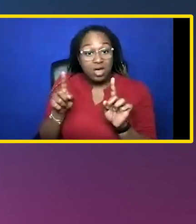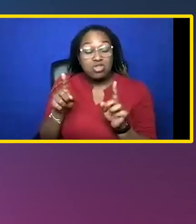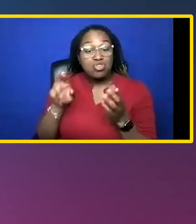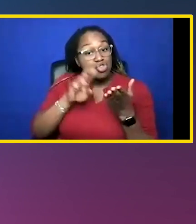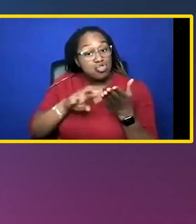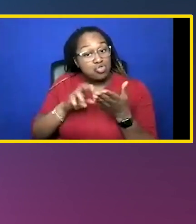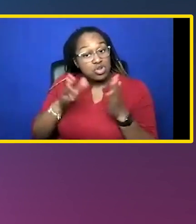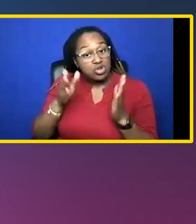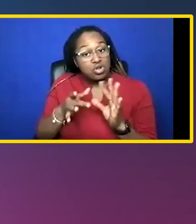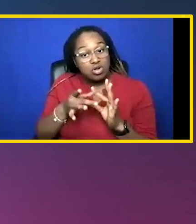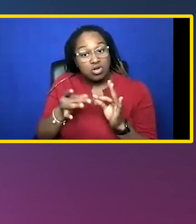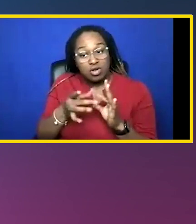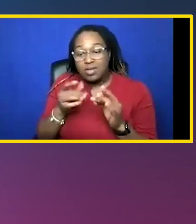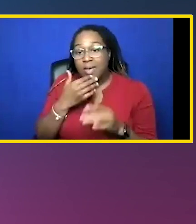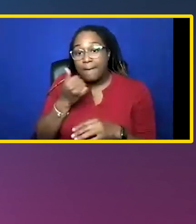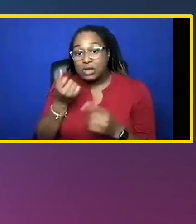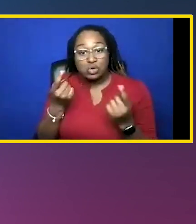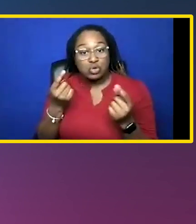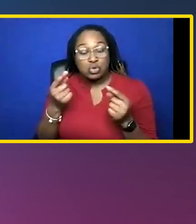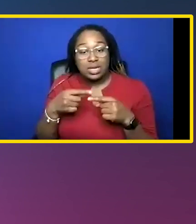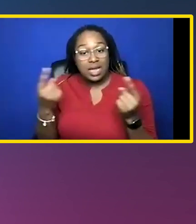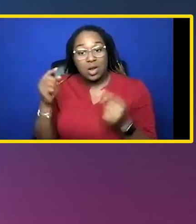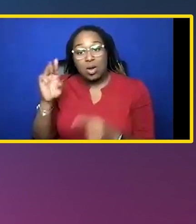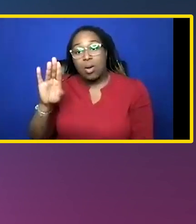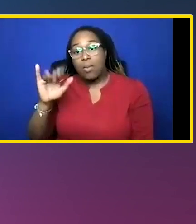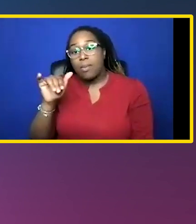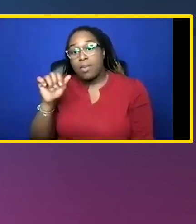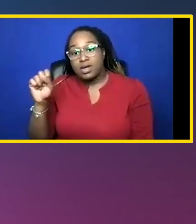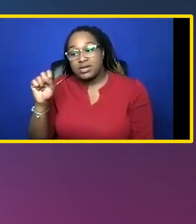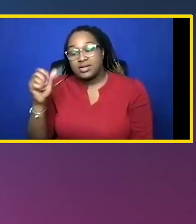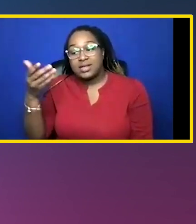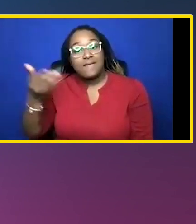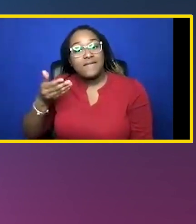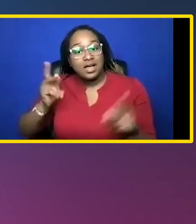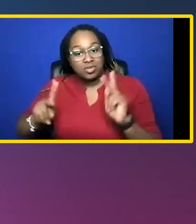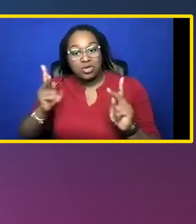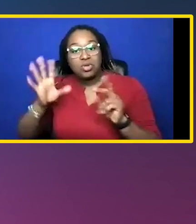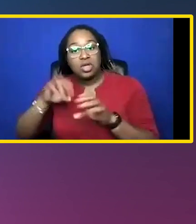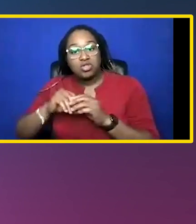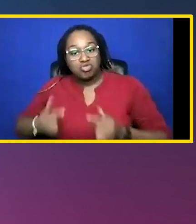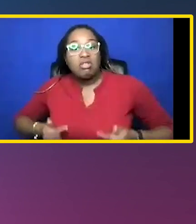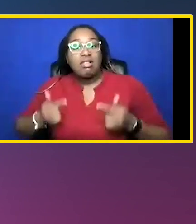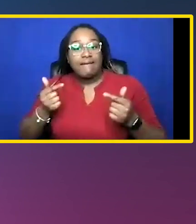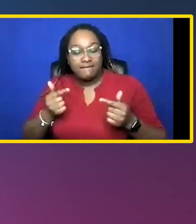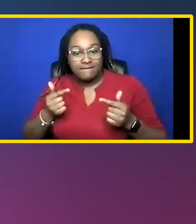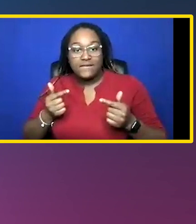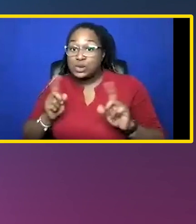talks about one of the best things you can do to counter bias is to actually invite people into your life